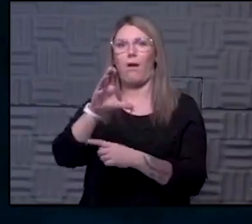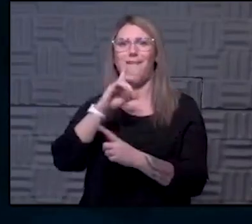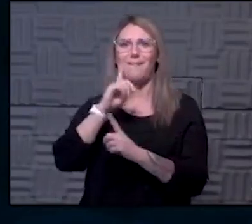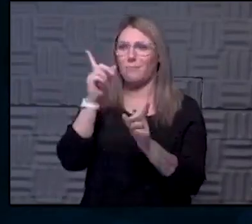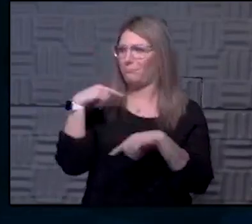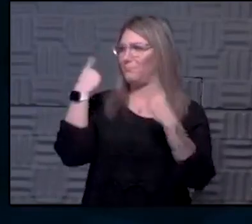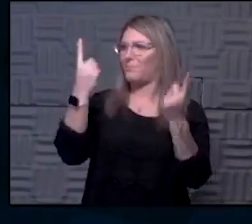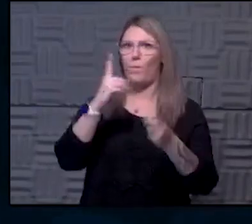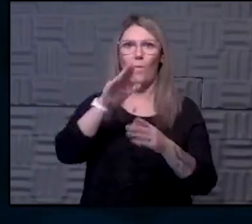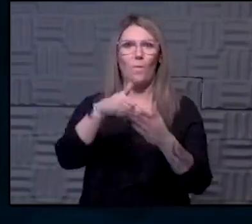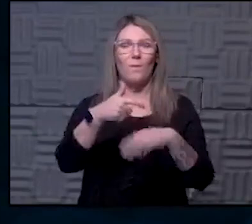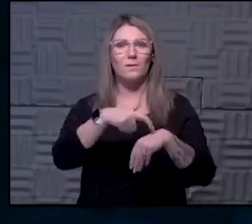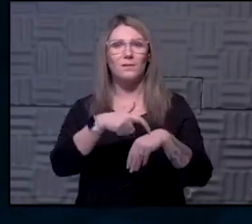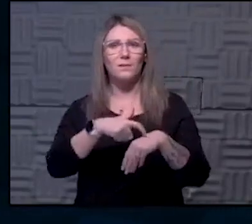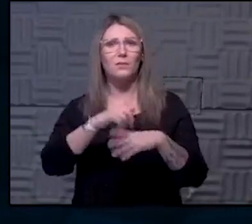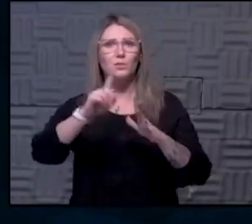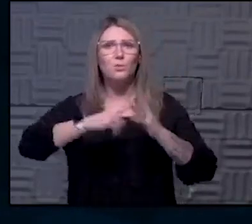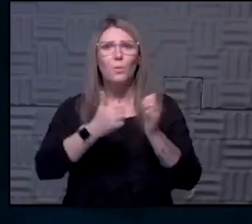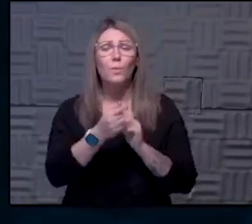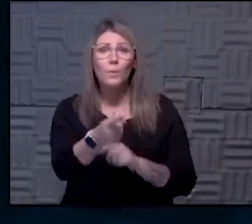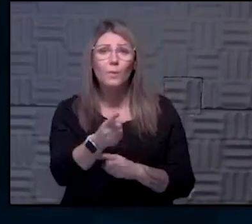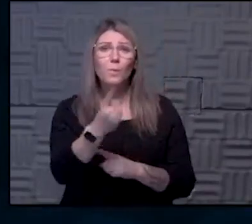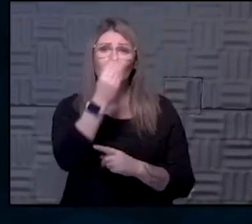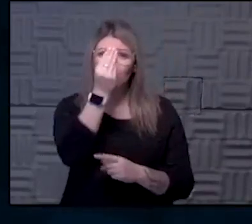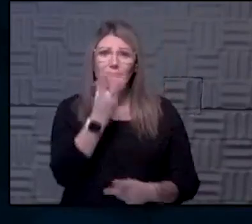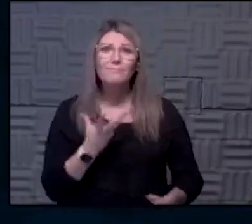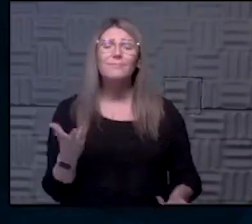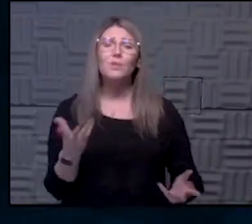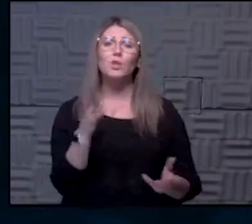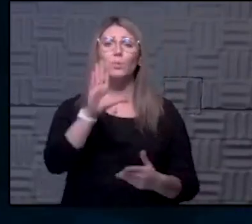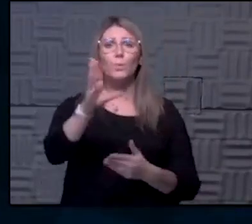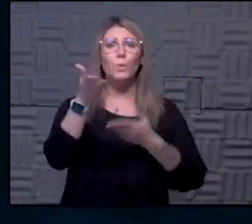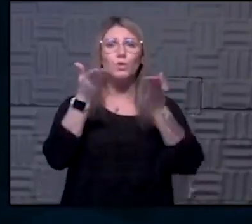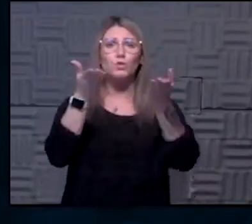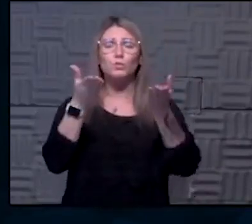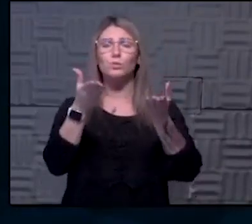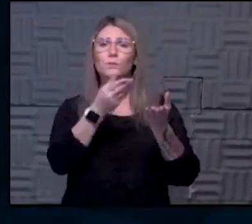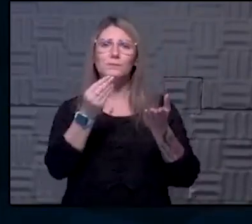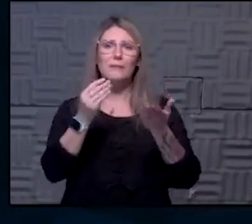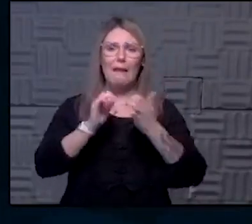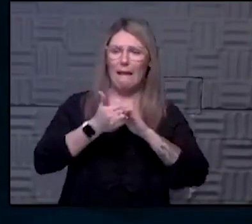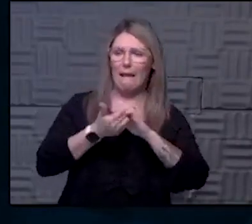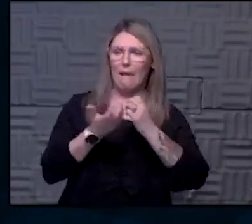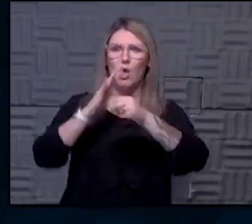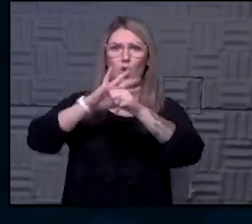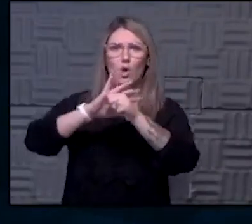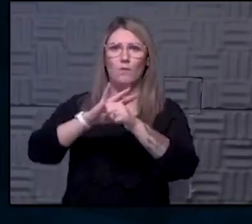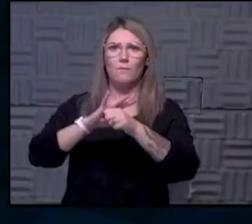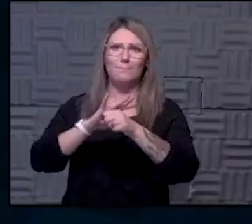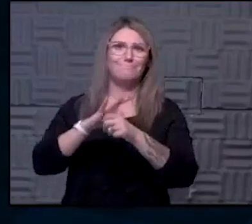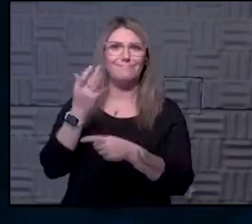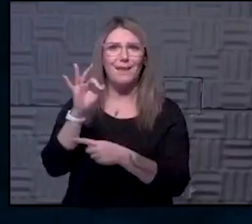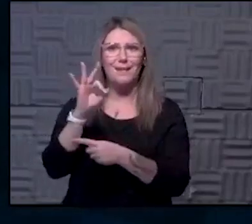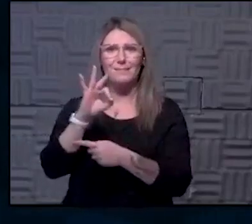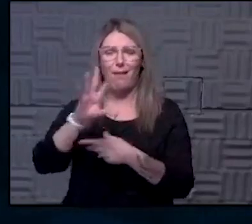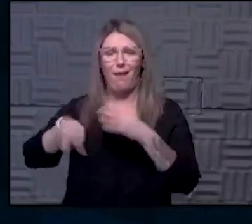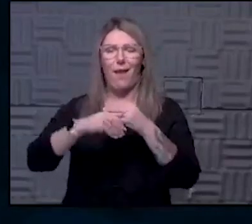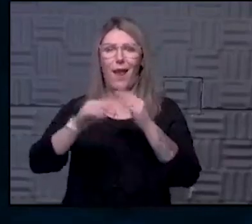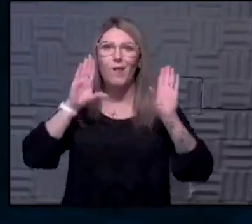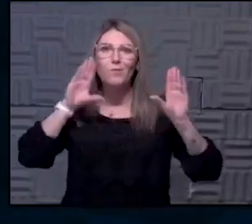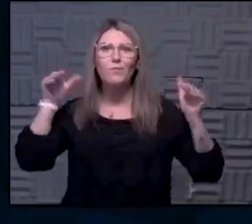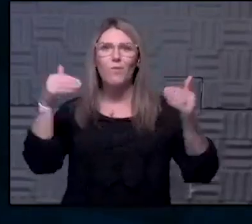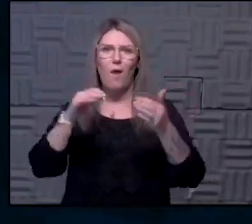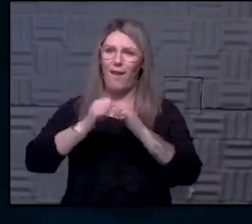let's start with you, first telling us about the service you provide and how COVID-19 has added to the focus. How are you helping